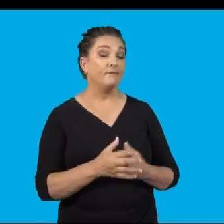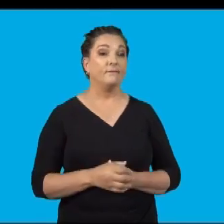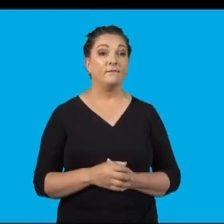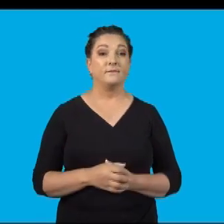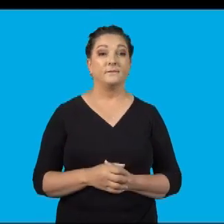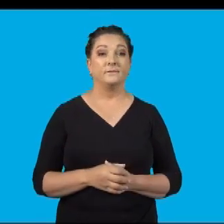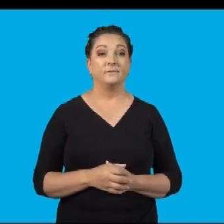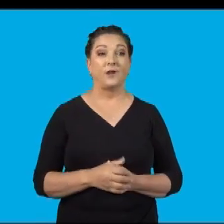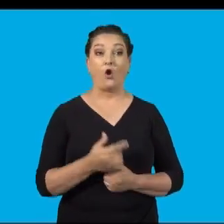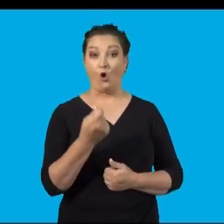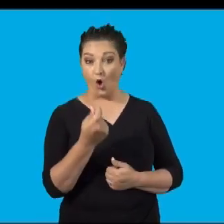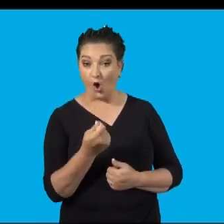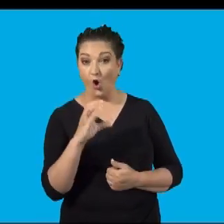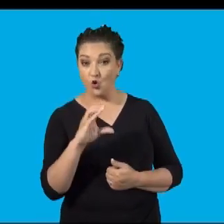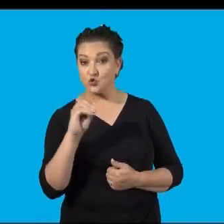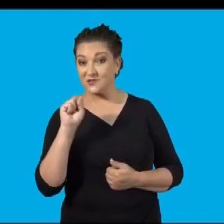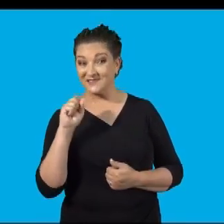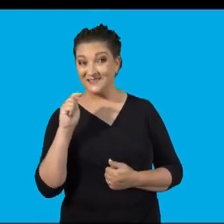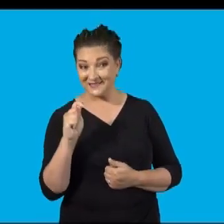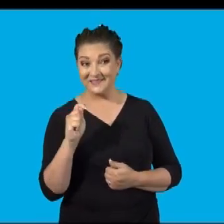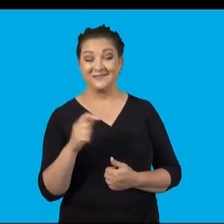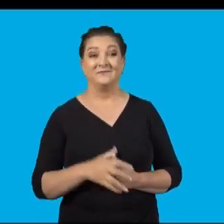cost price. Its cost